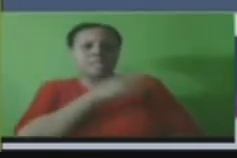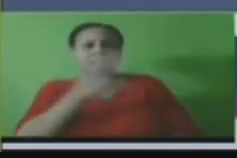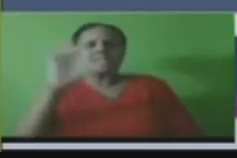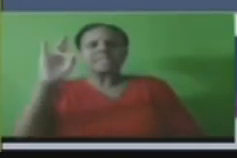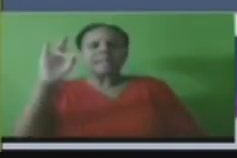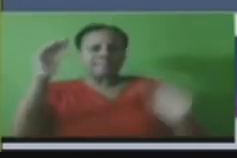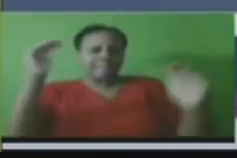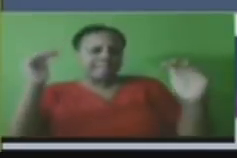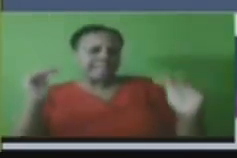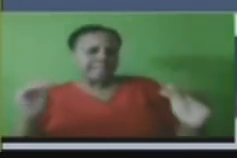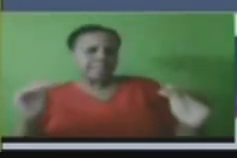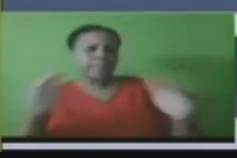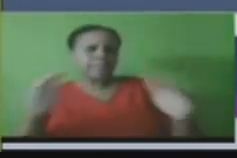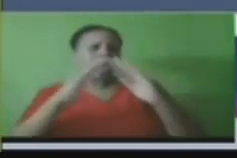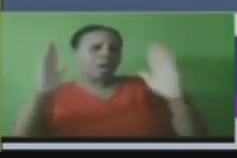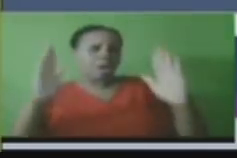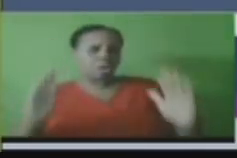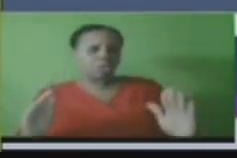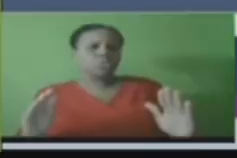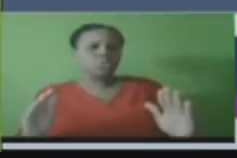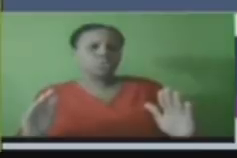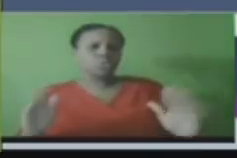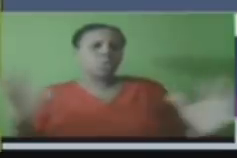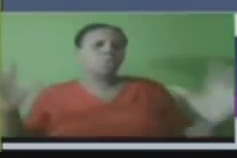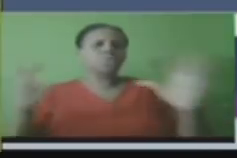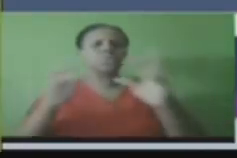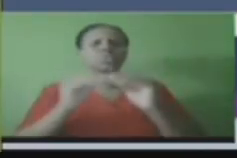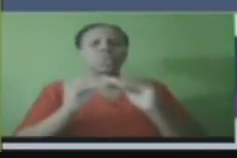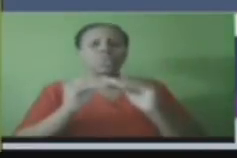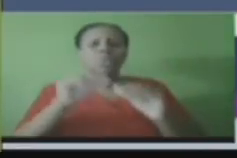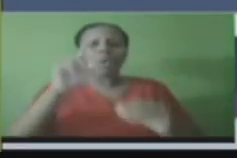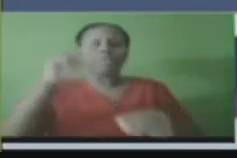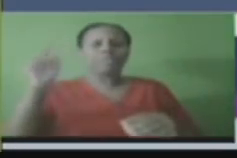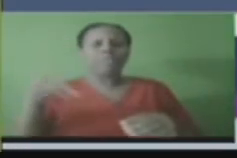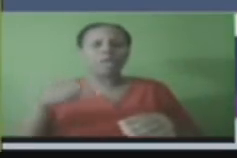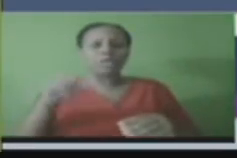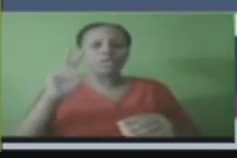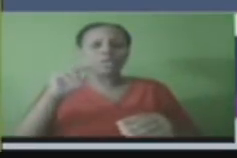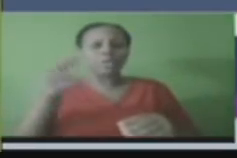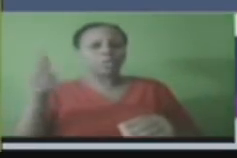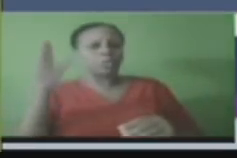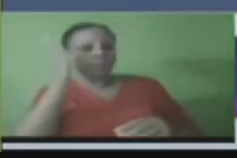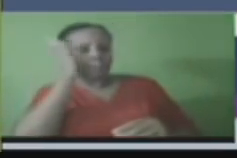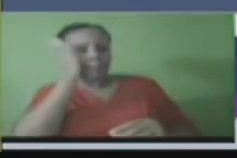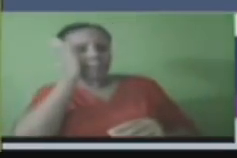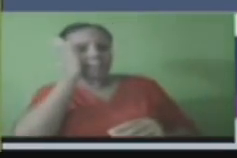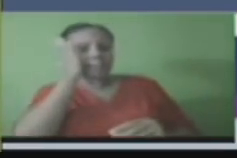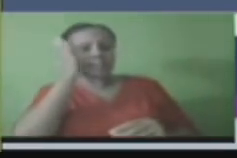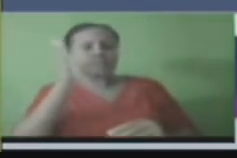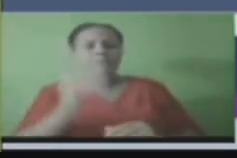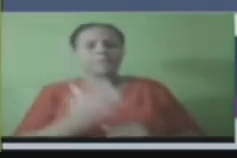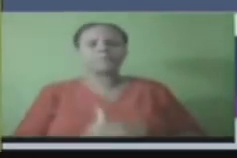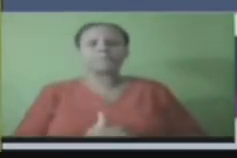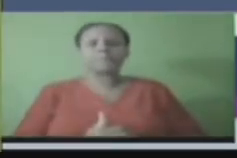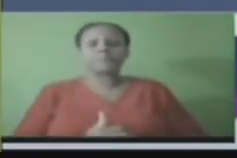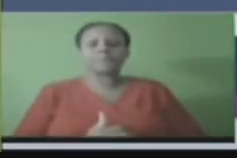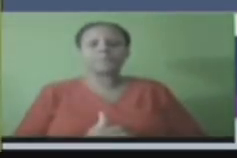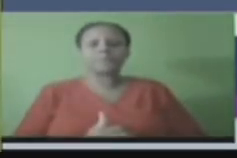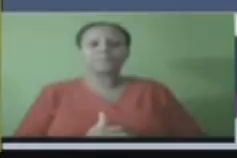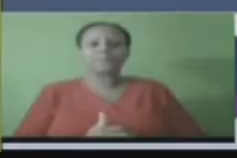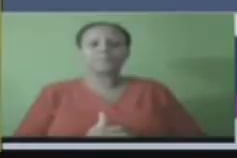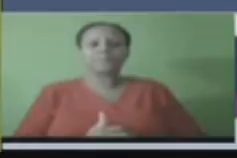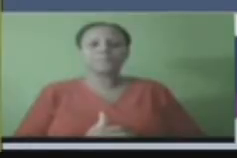of 1,022 beds. The information provided is as of 8 a.m. on July